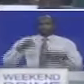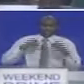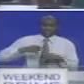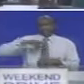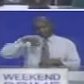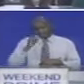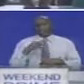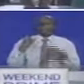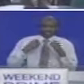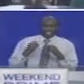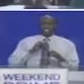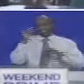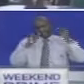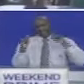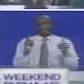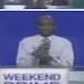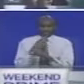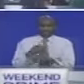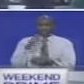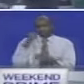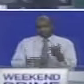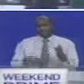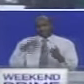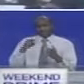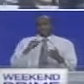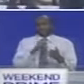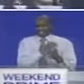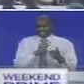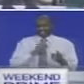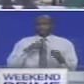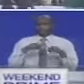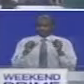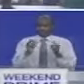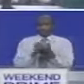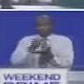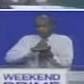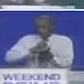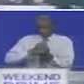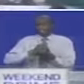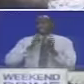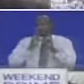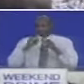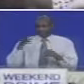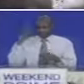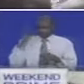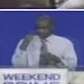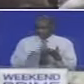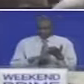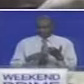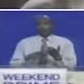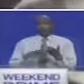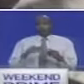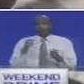by governors, the Senate will continue with its mandate. An audit report released last week by the Office of the Control of